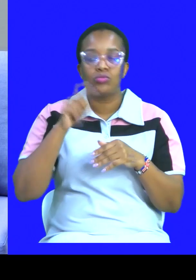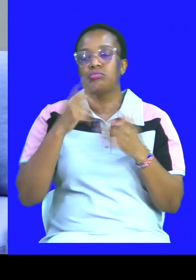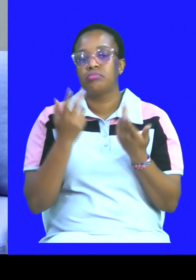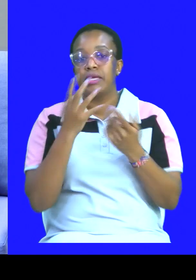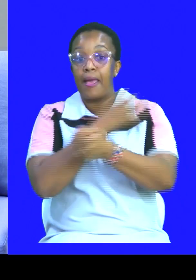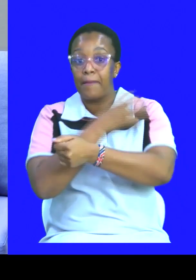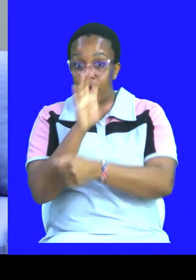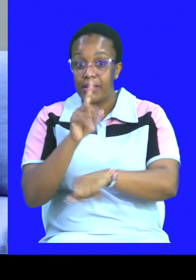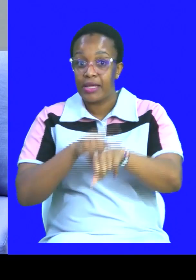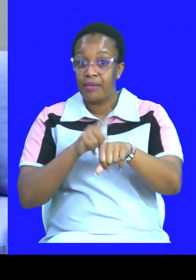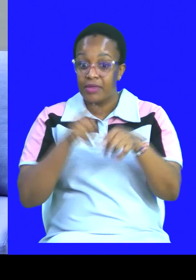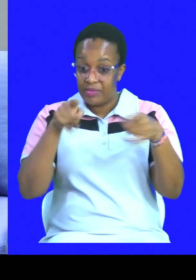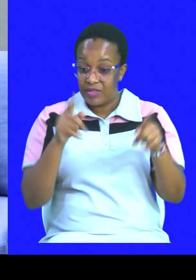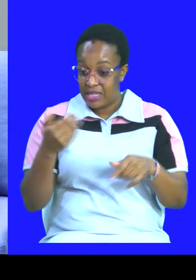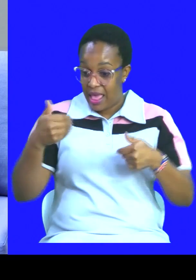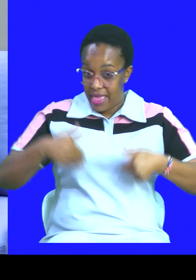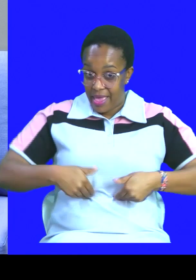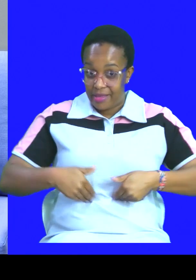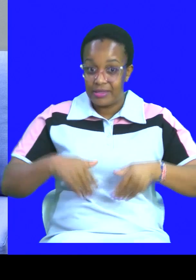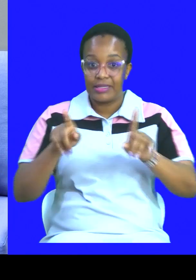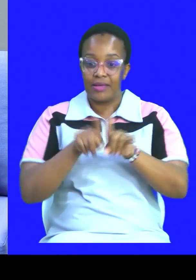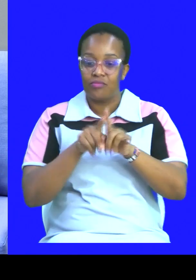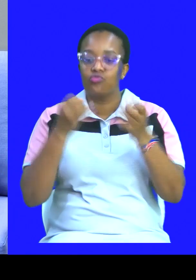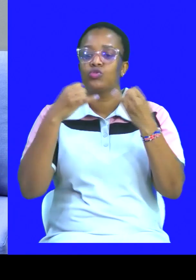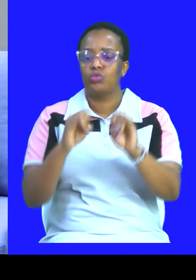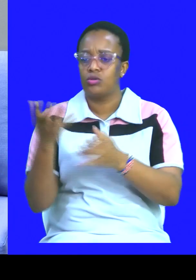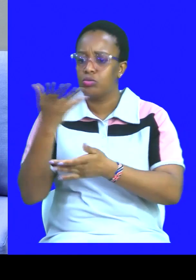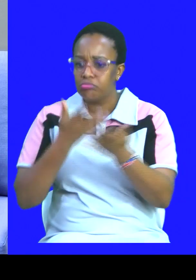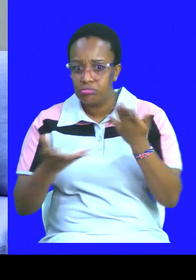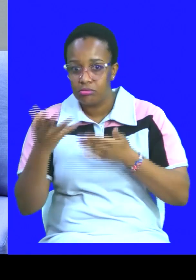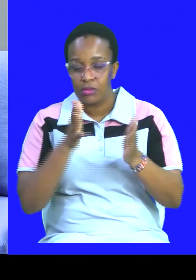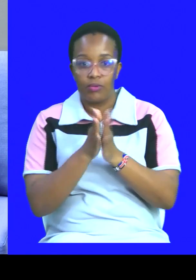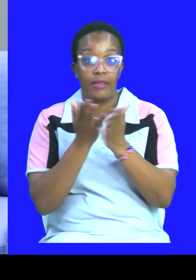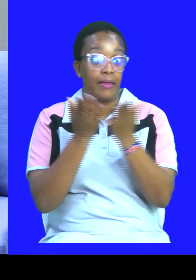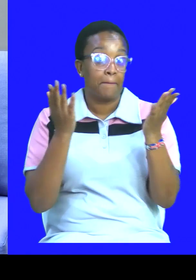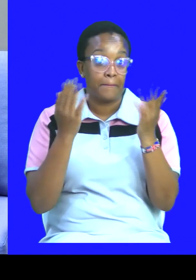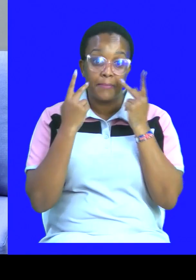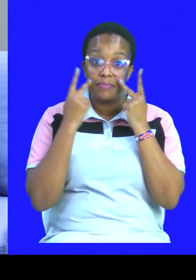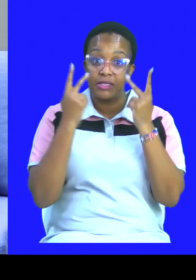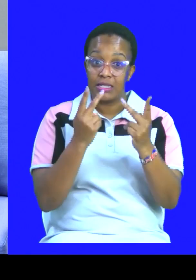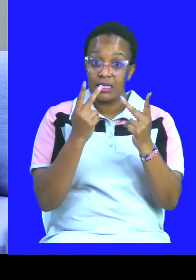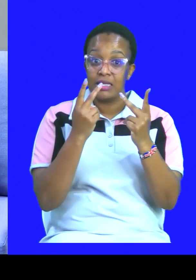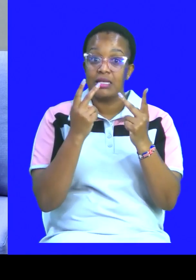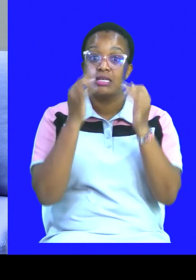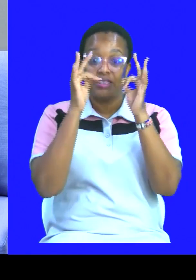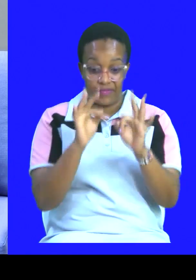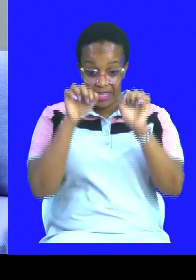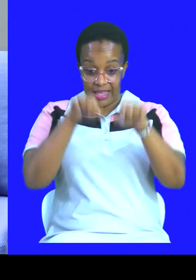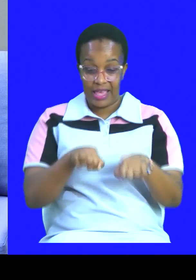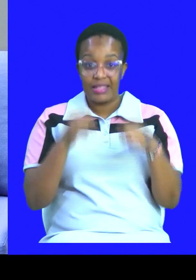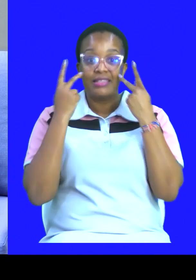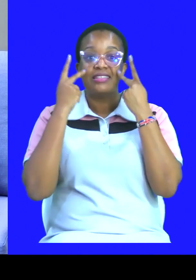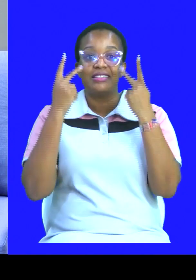and try to talk to them and advise them, see whether they can see life different